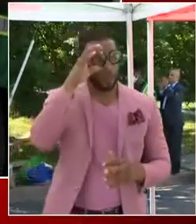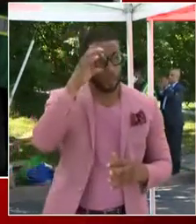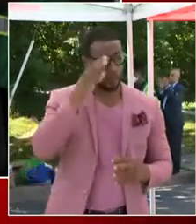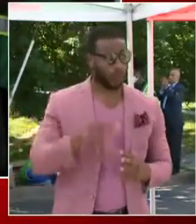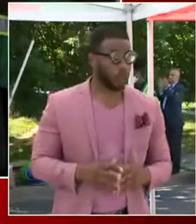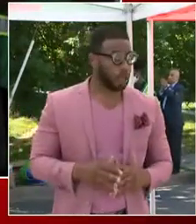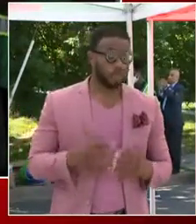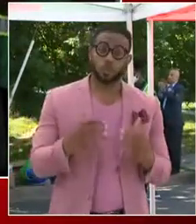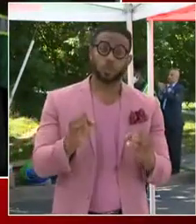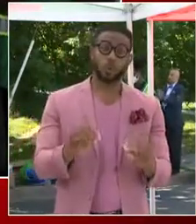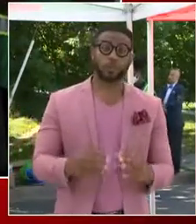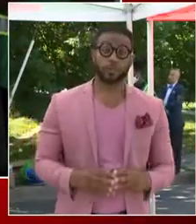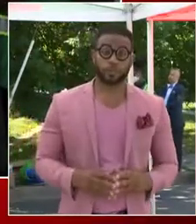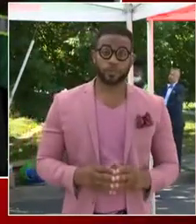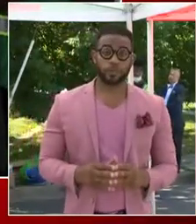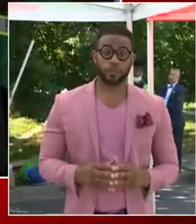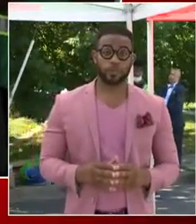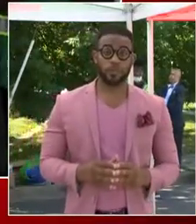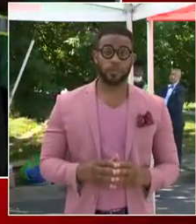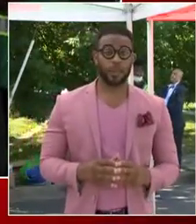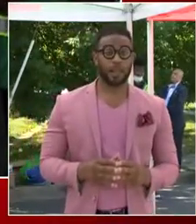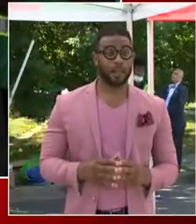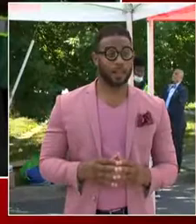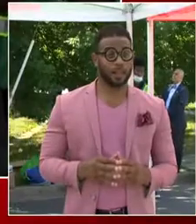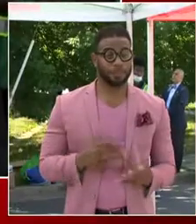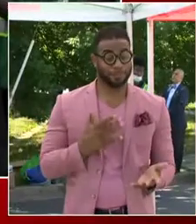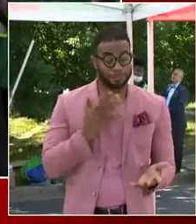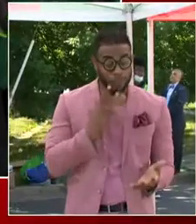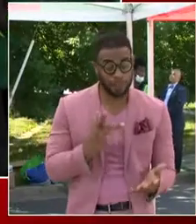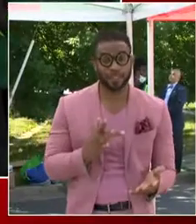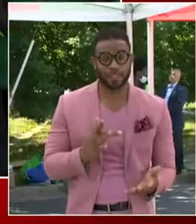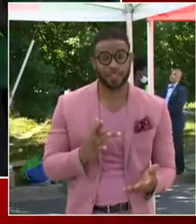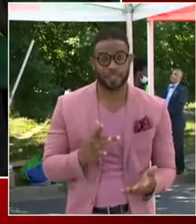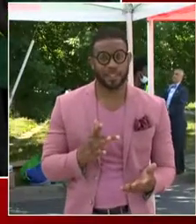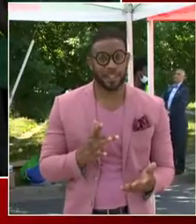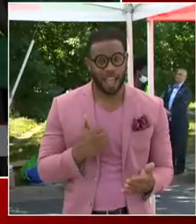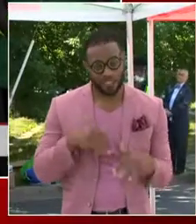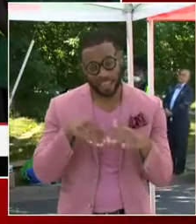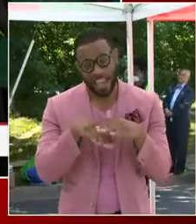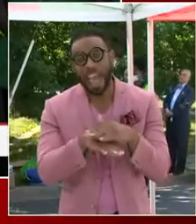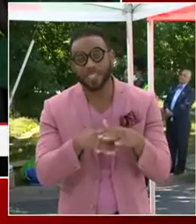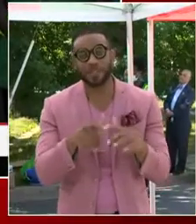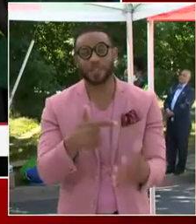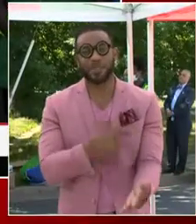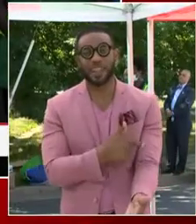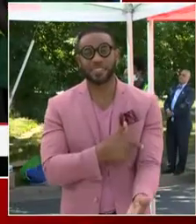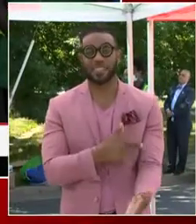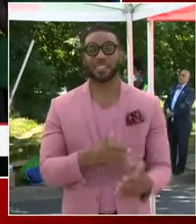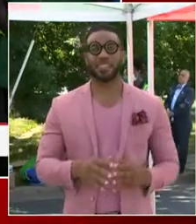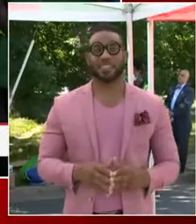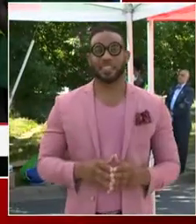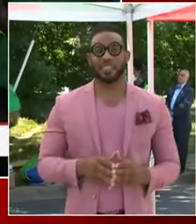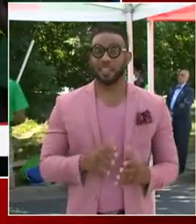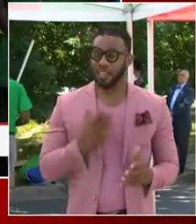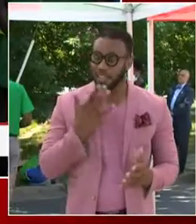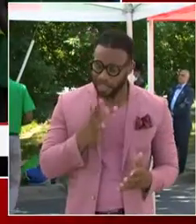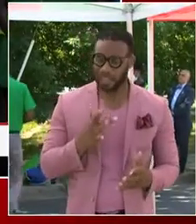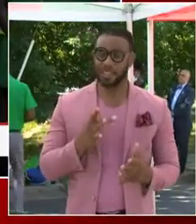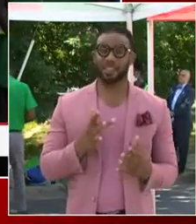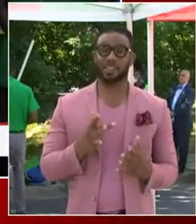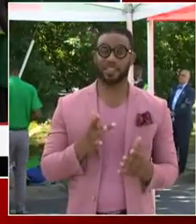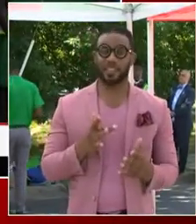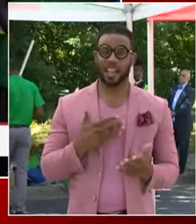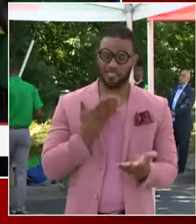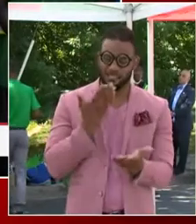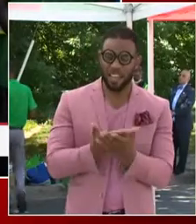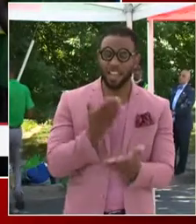And so I had the privilege to have access to the vaccine, and I had the privilege to have the